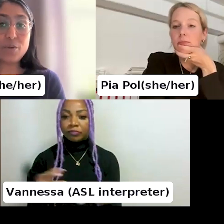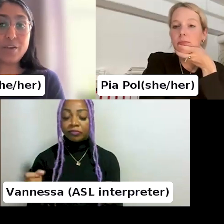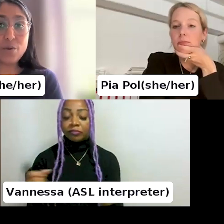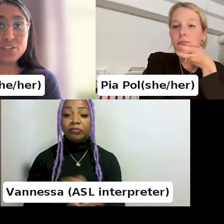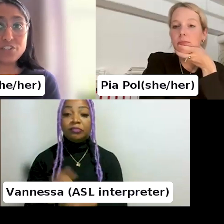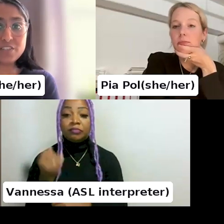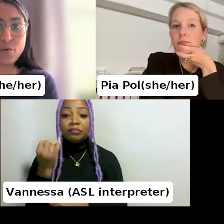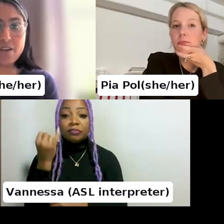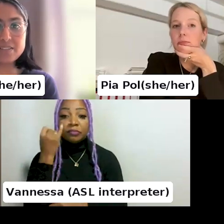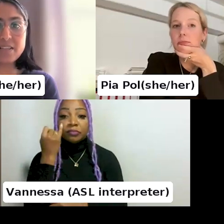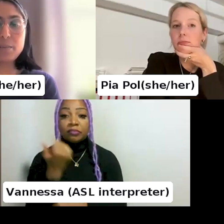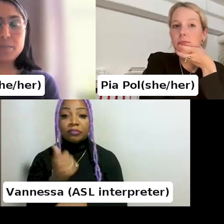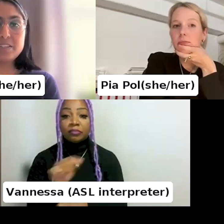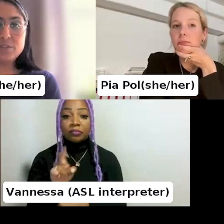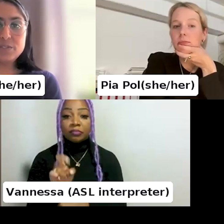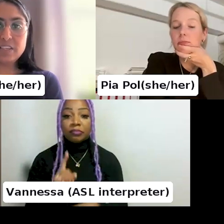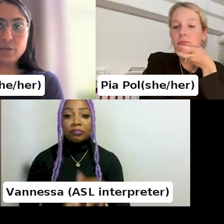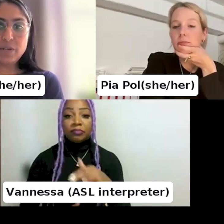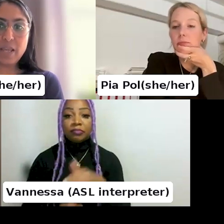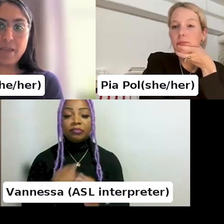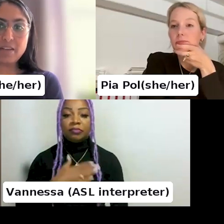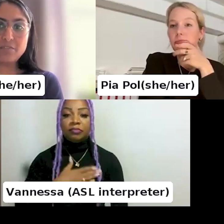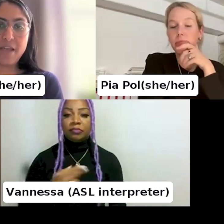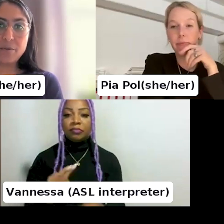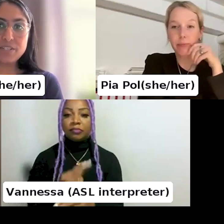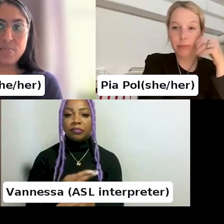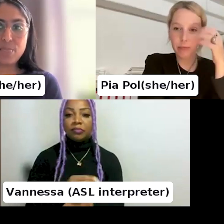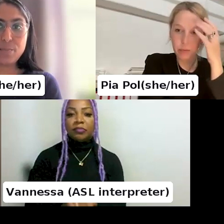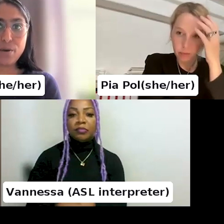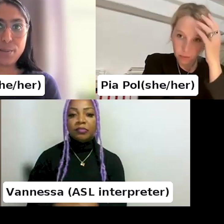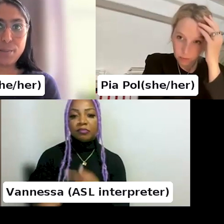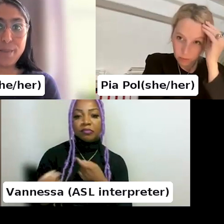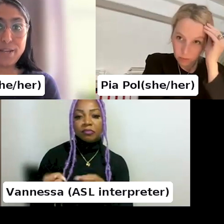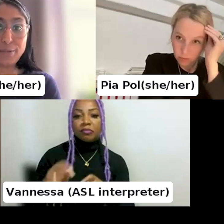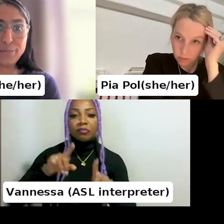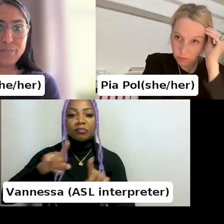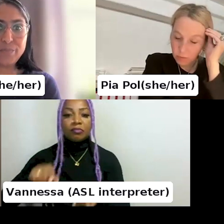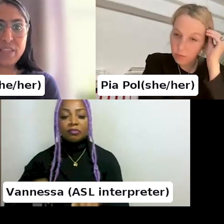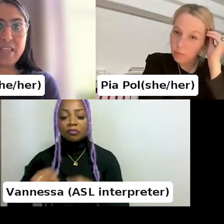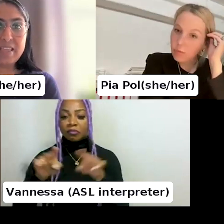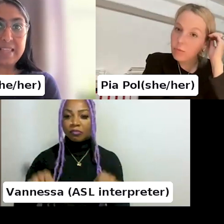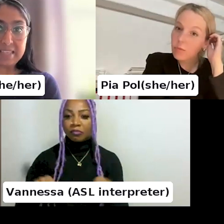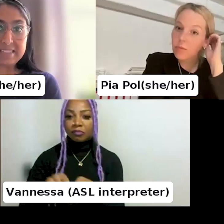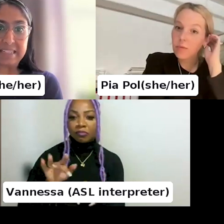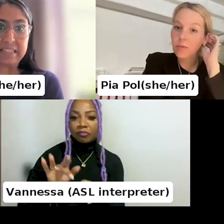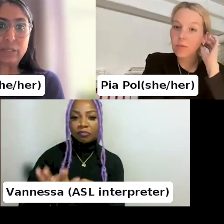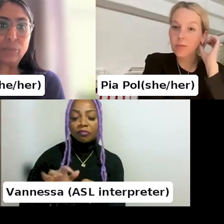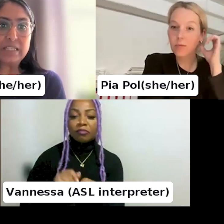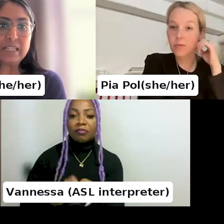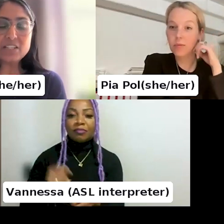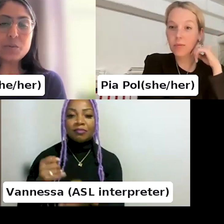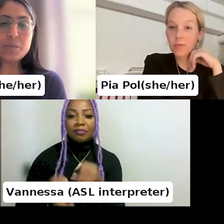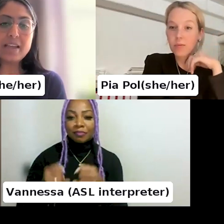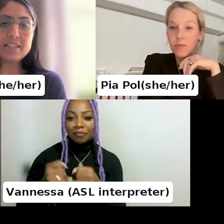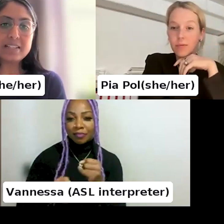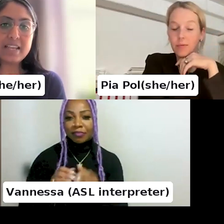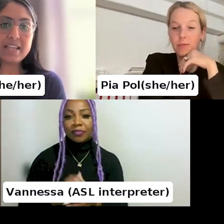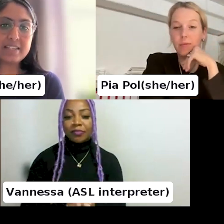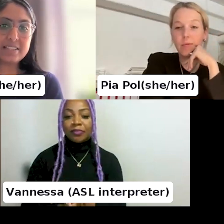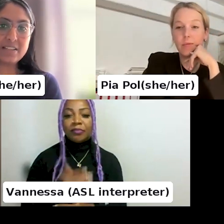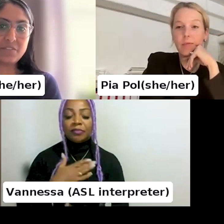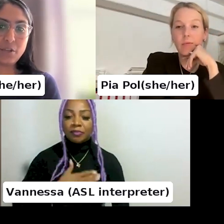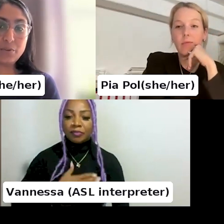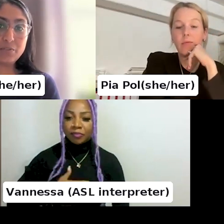presentation you have questions for us, please use the Q&A panel found in the bottom menu. Lastly, we'd like to remind